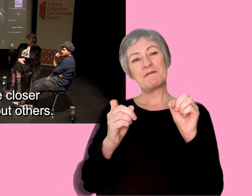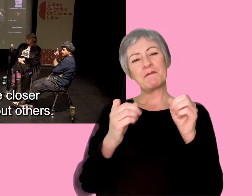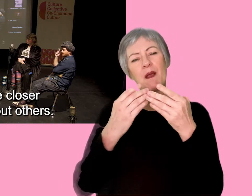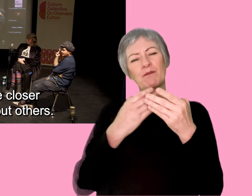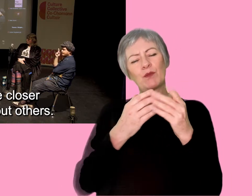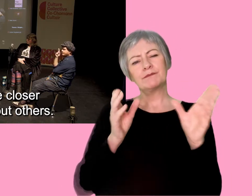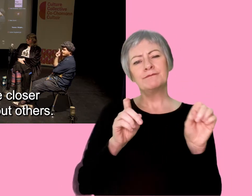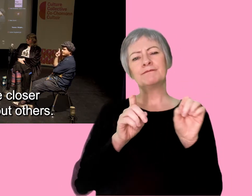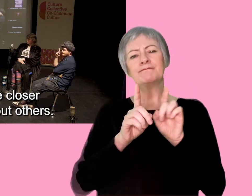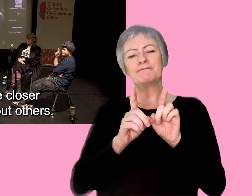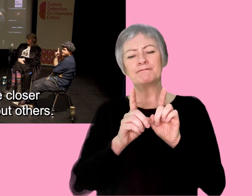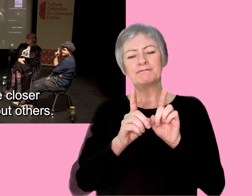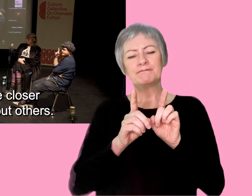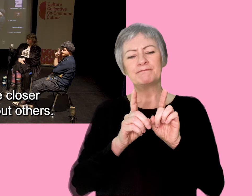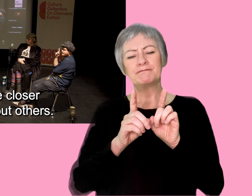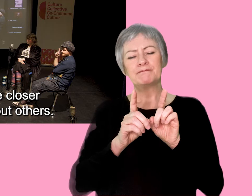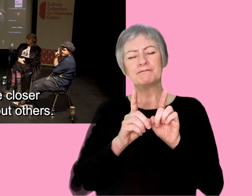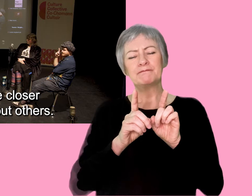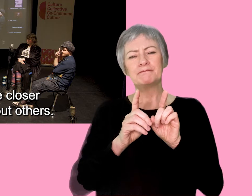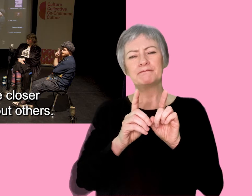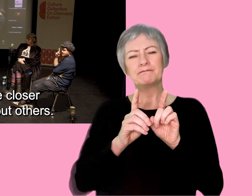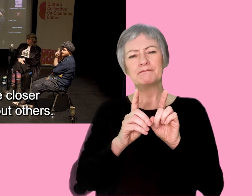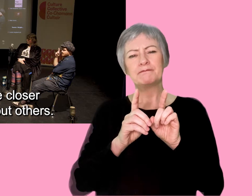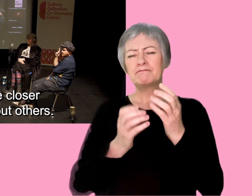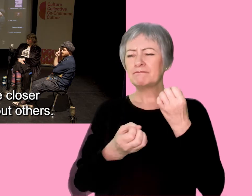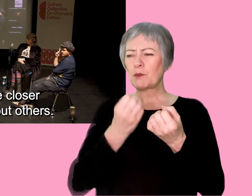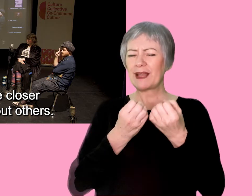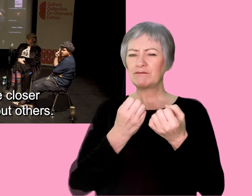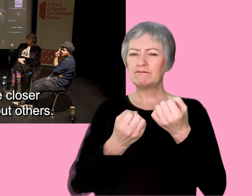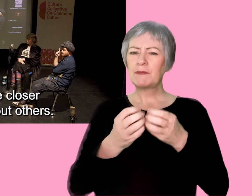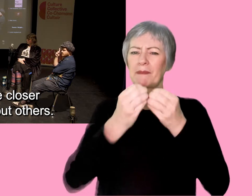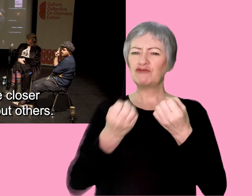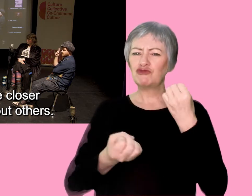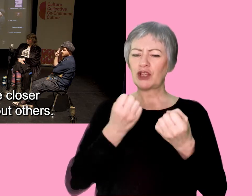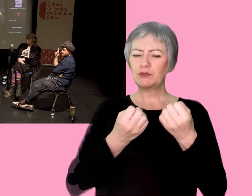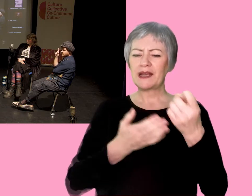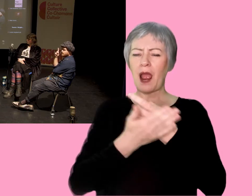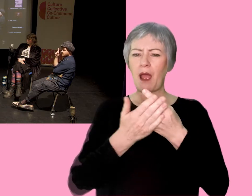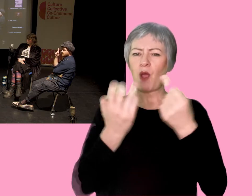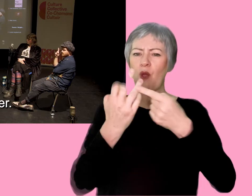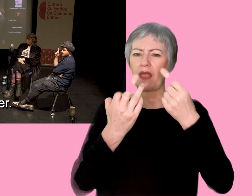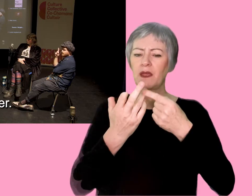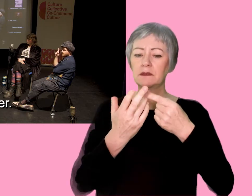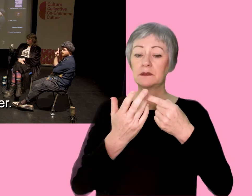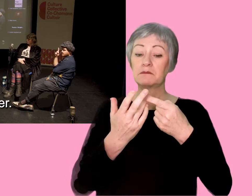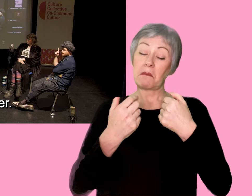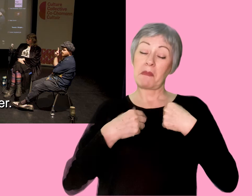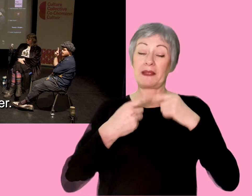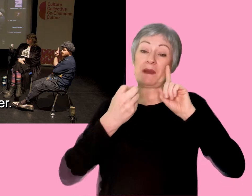more closer to make judgment about others. I think